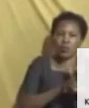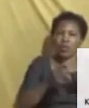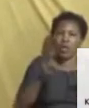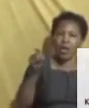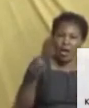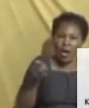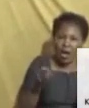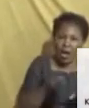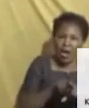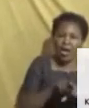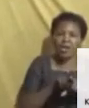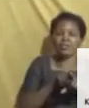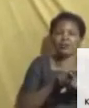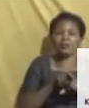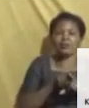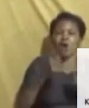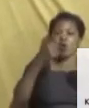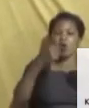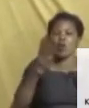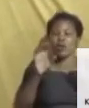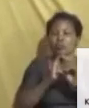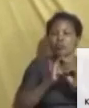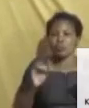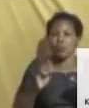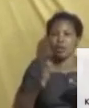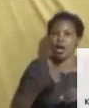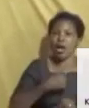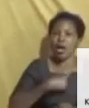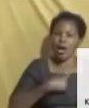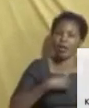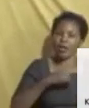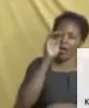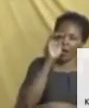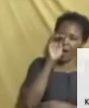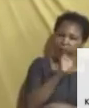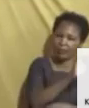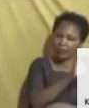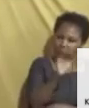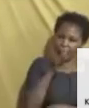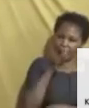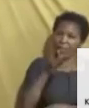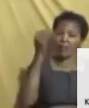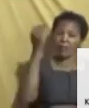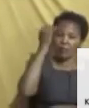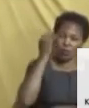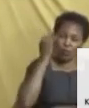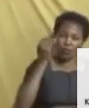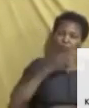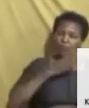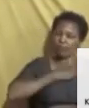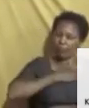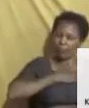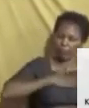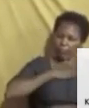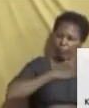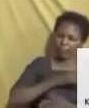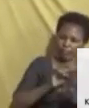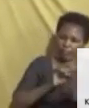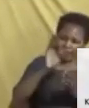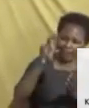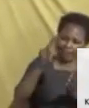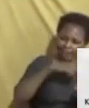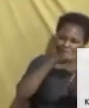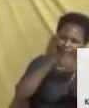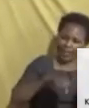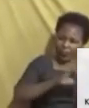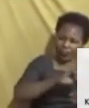an inconvenience. I urge this court to dismiss the appeals by the